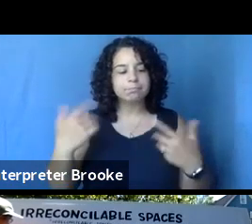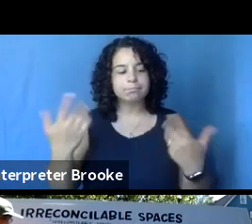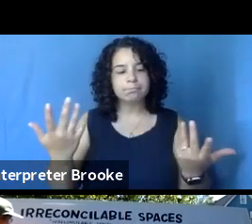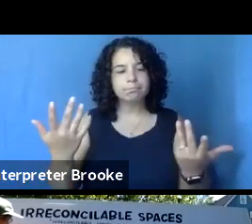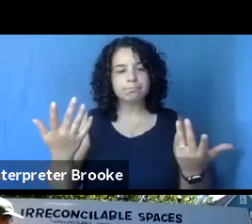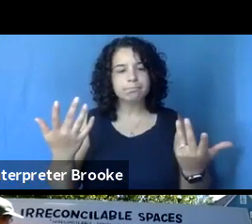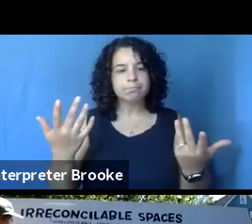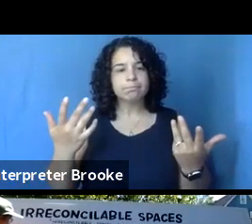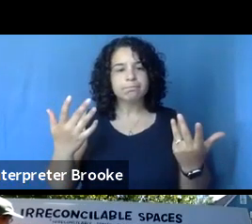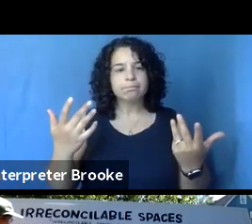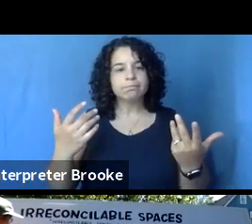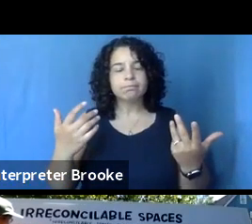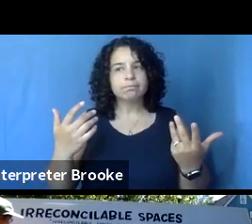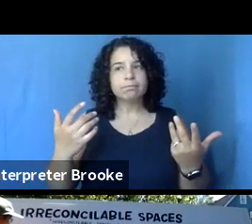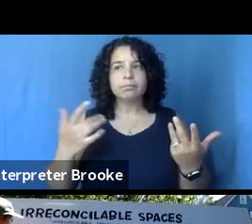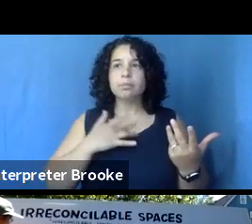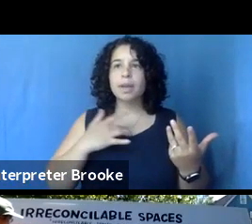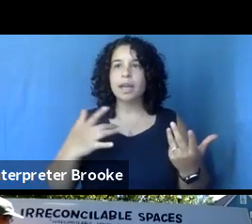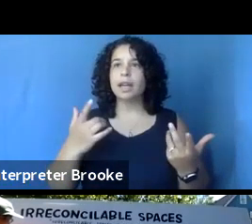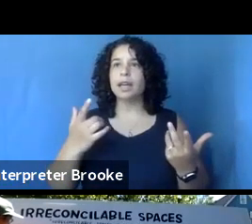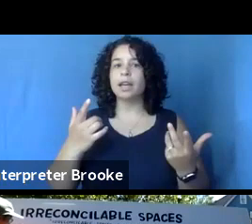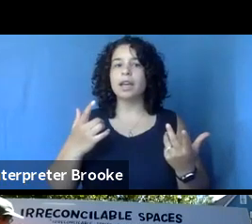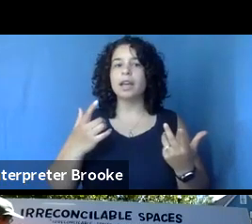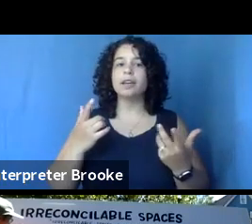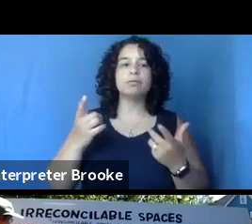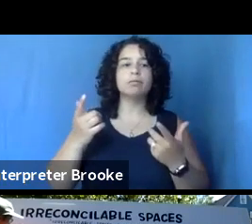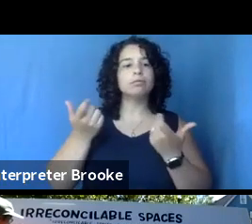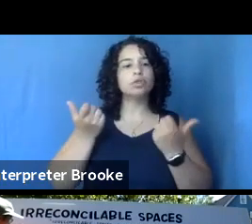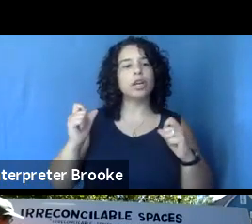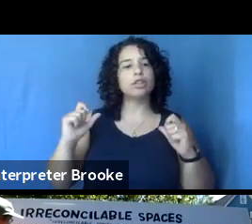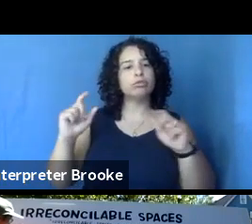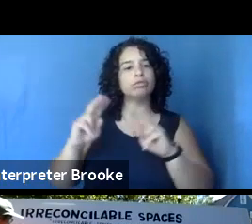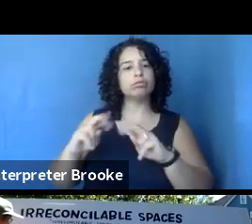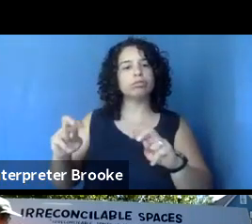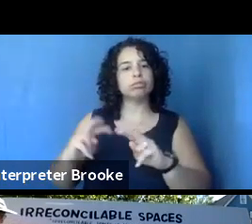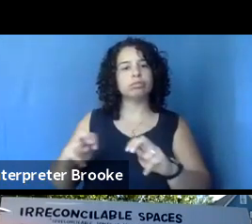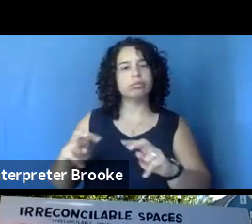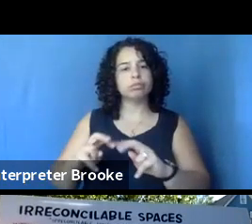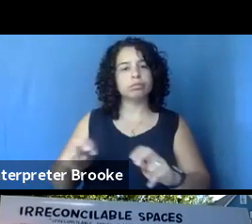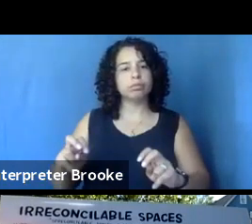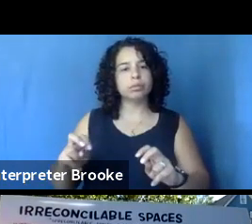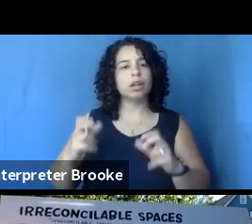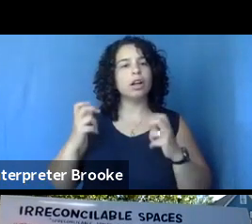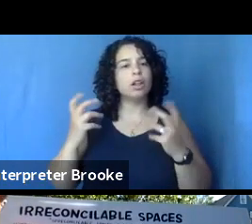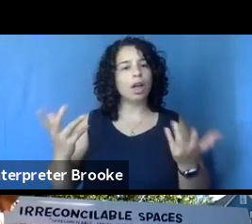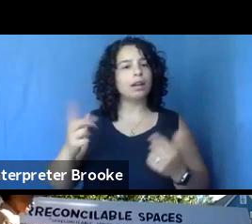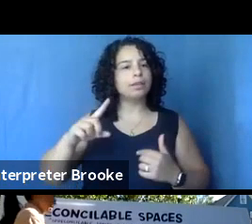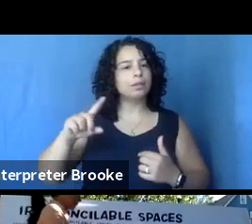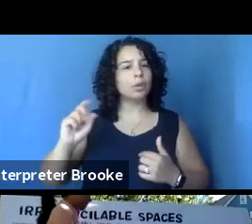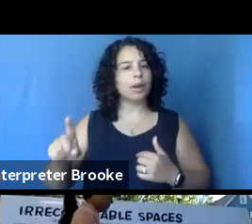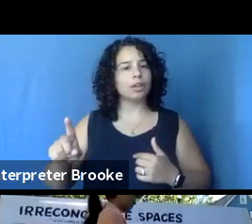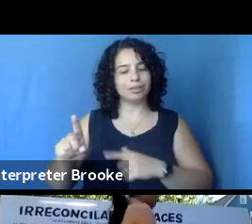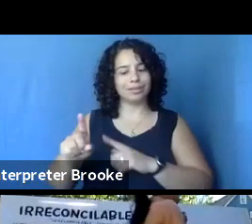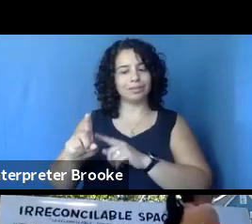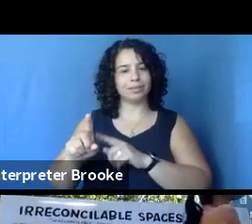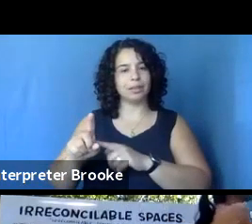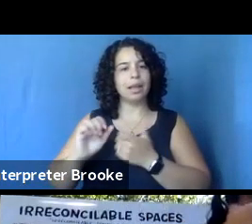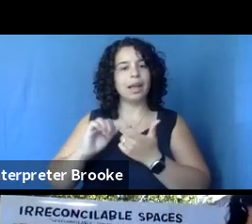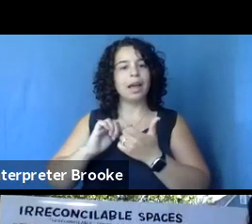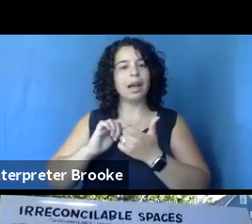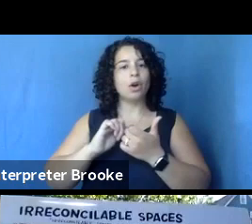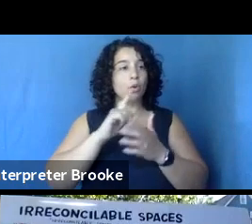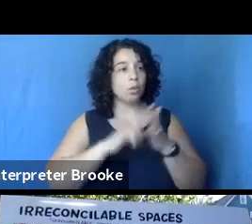brings up a lot of questions about what is how to deform